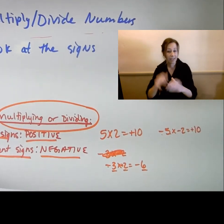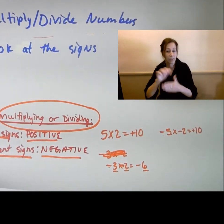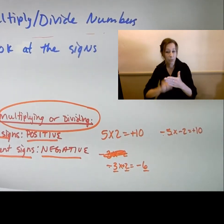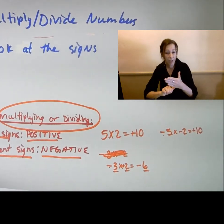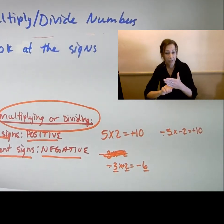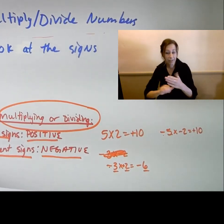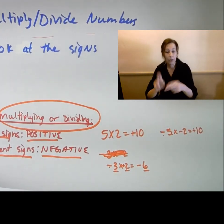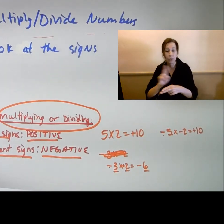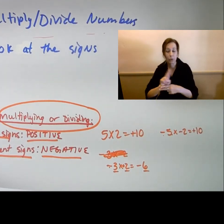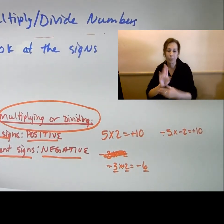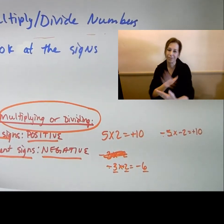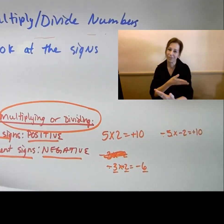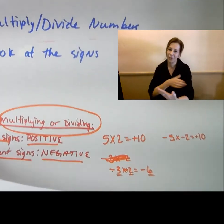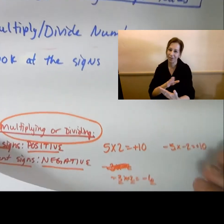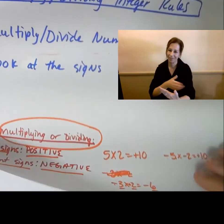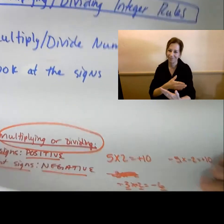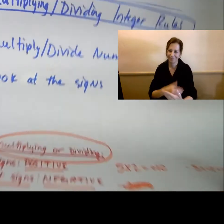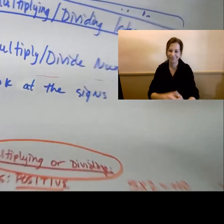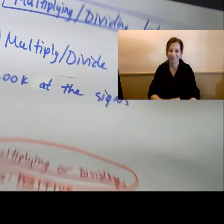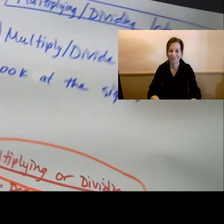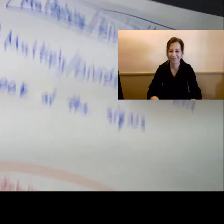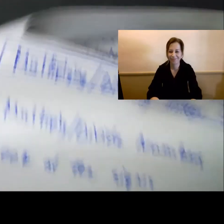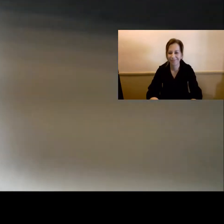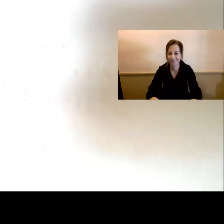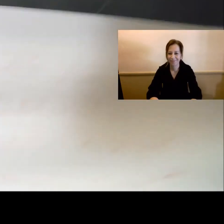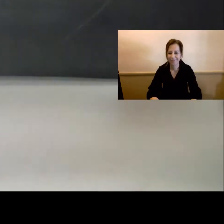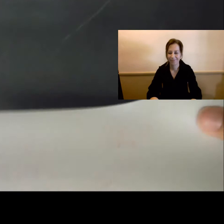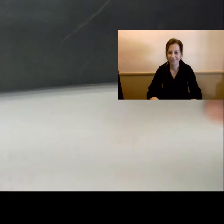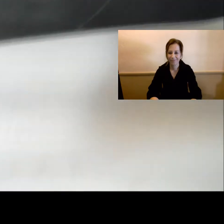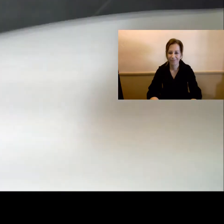adding and subtracting, use the song.